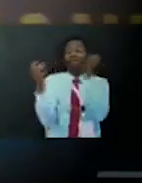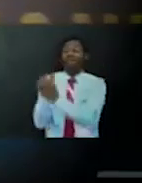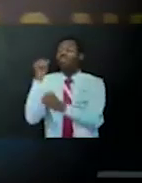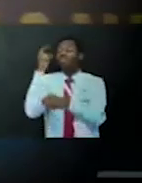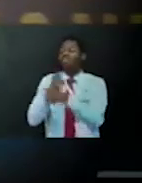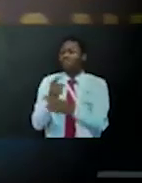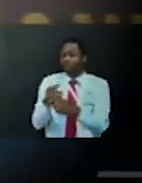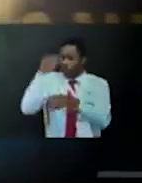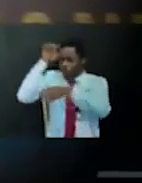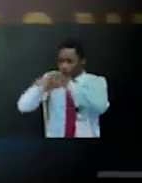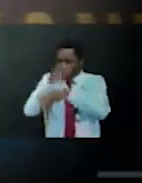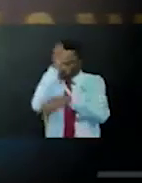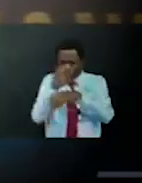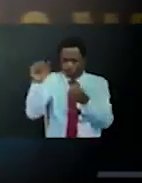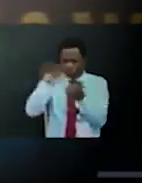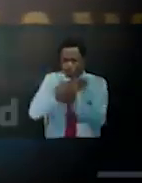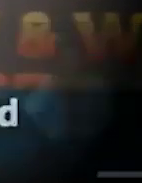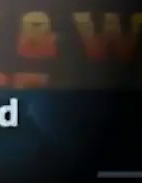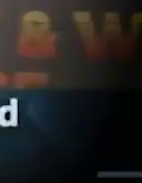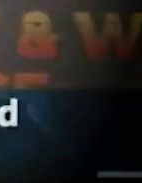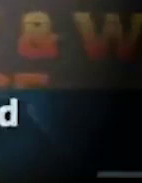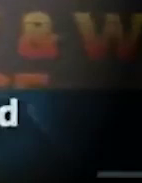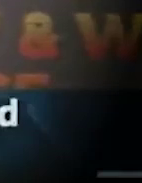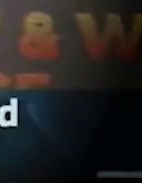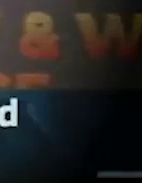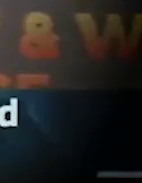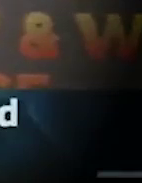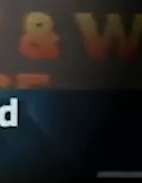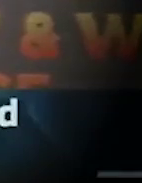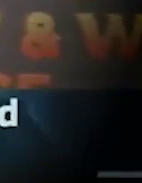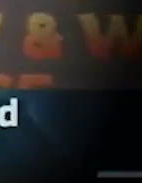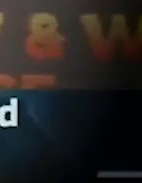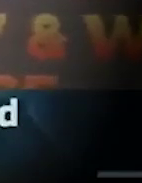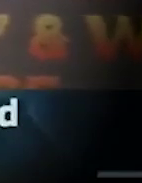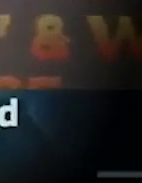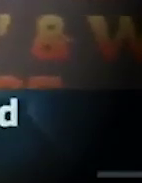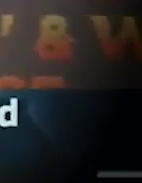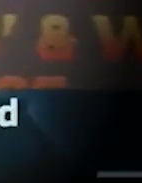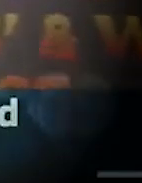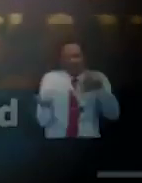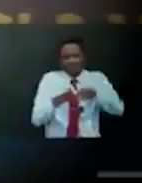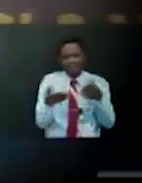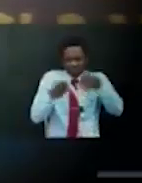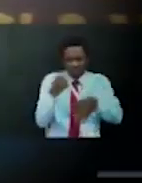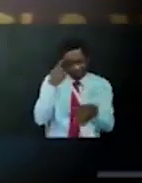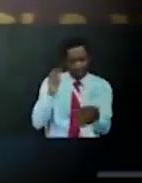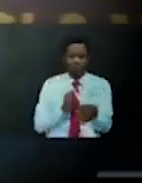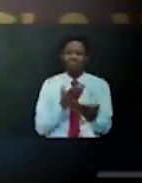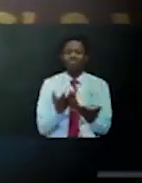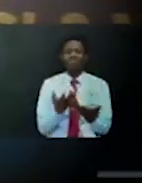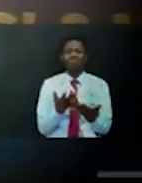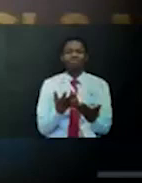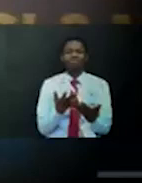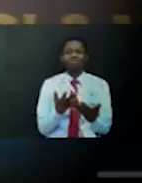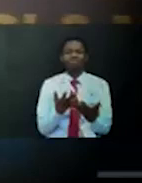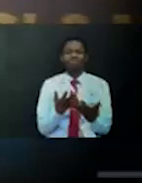the cross. Hallelujah. It is enough that Jesus died and that he died for us. Preach good gospel.